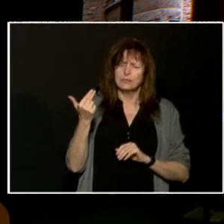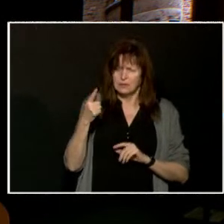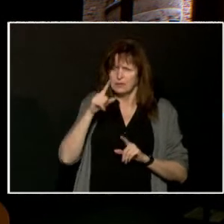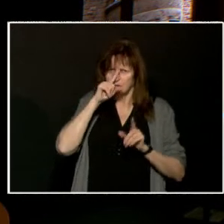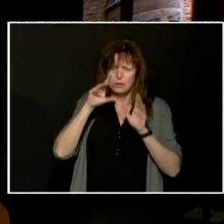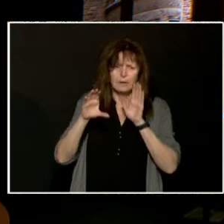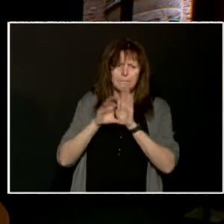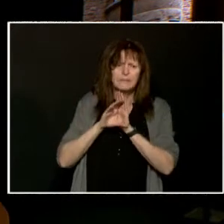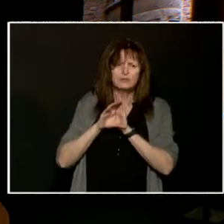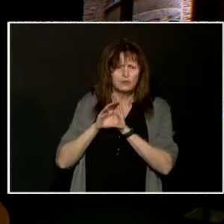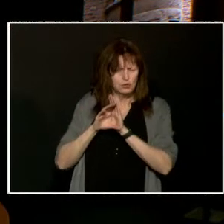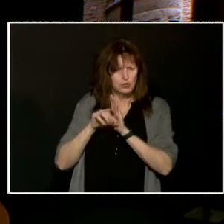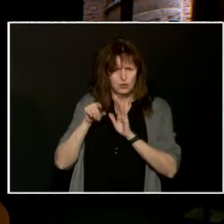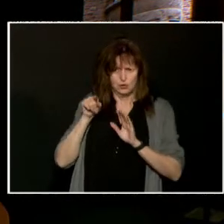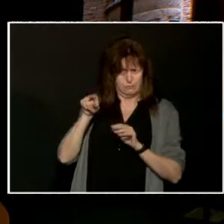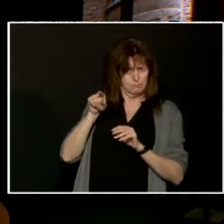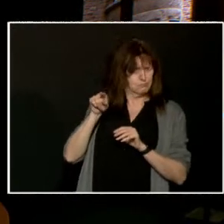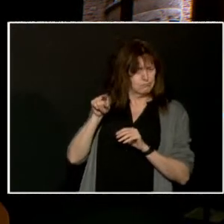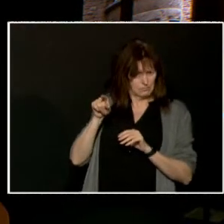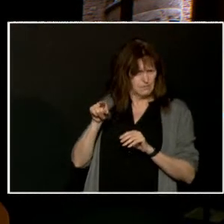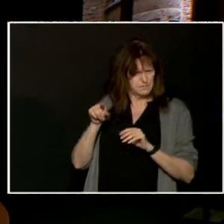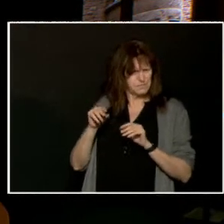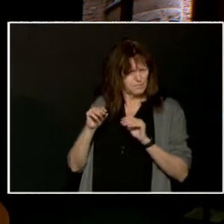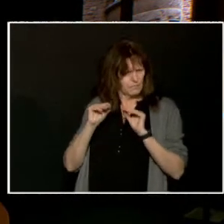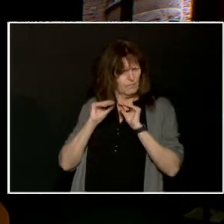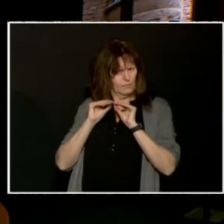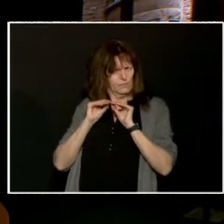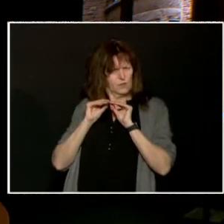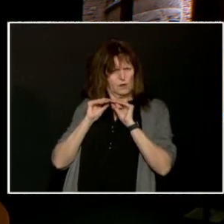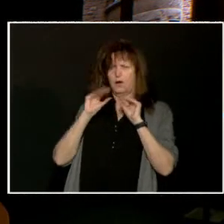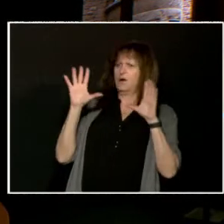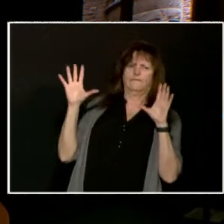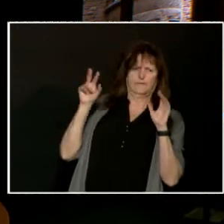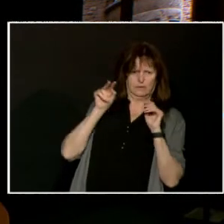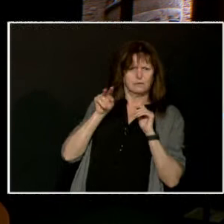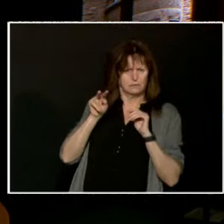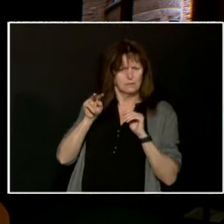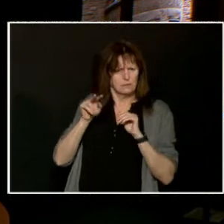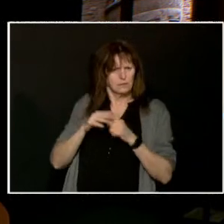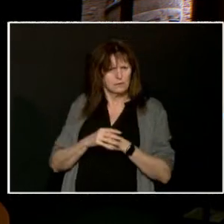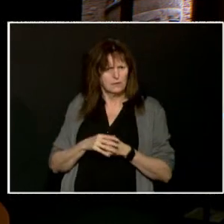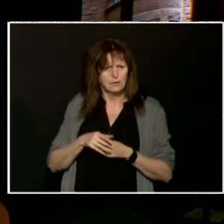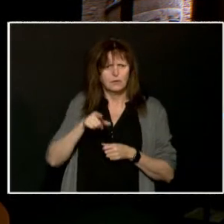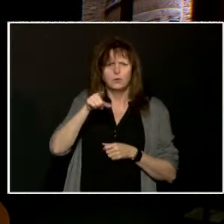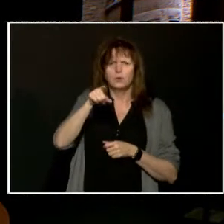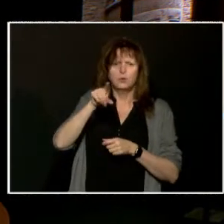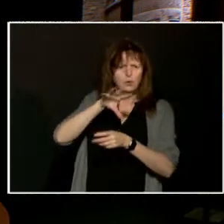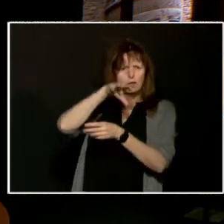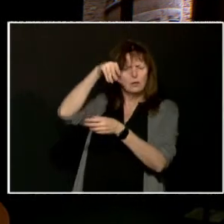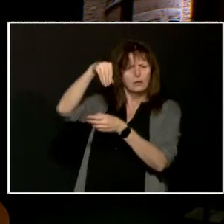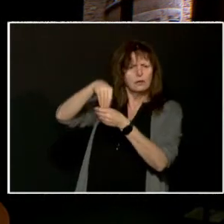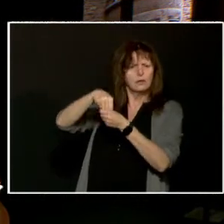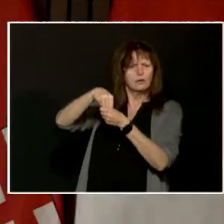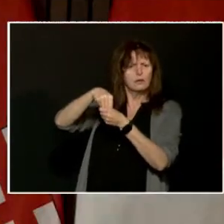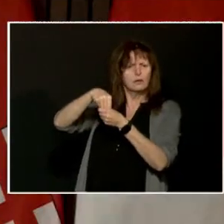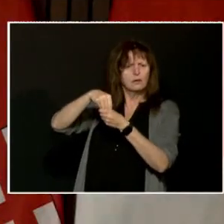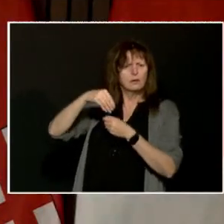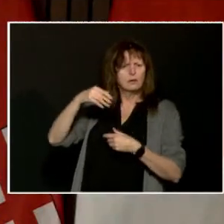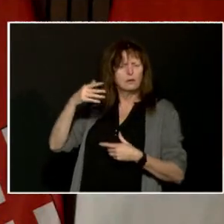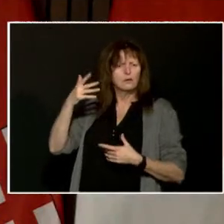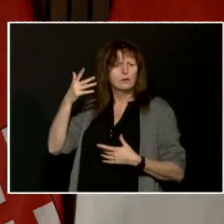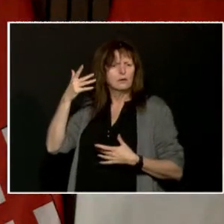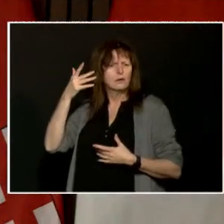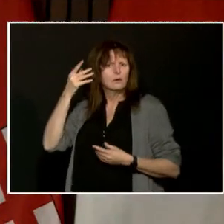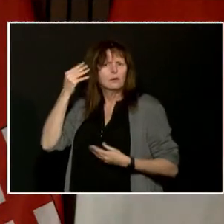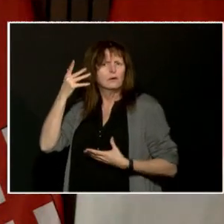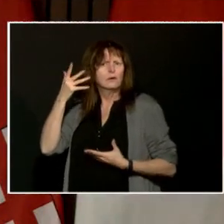pretty obvious to people, why did you want to include something like that?